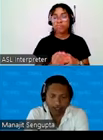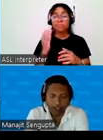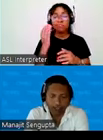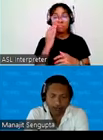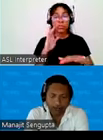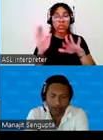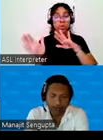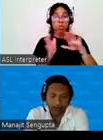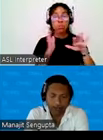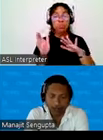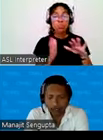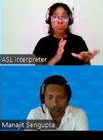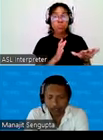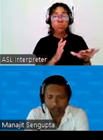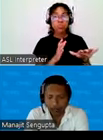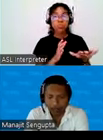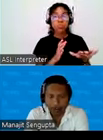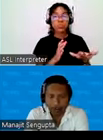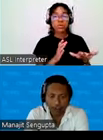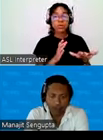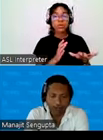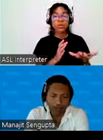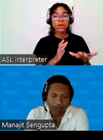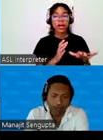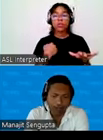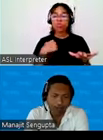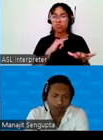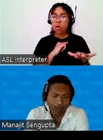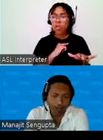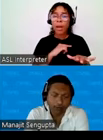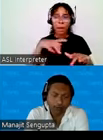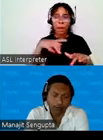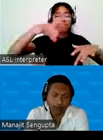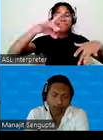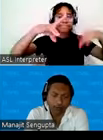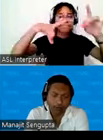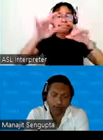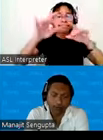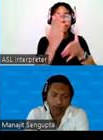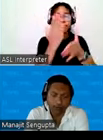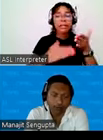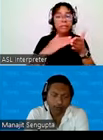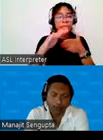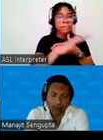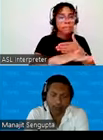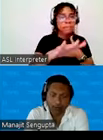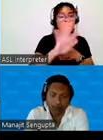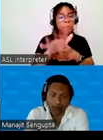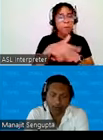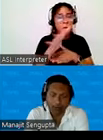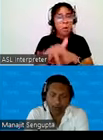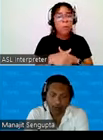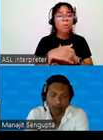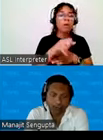we have developable areas between 2150 and 2640 kilometers,